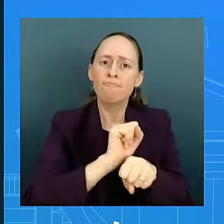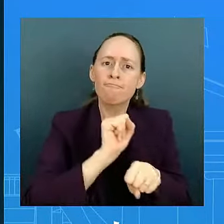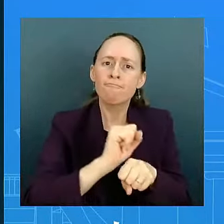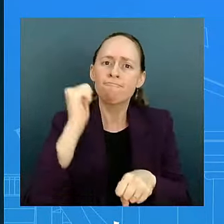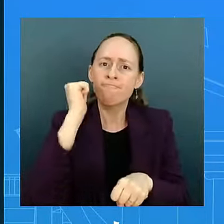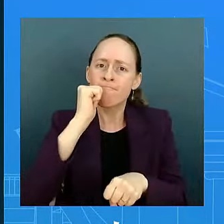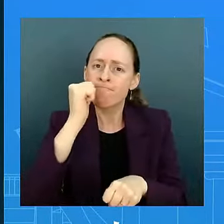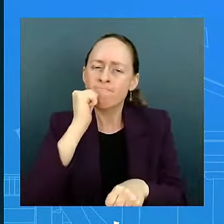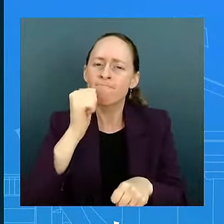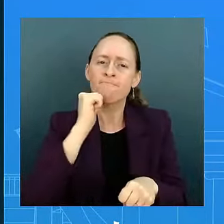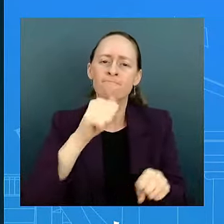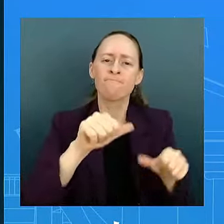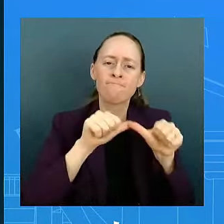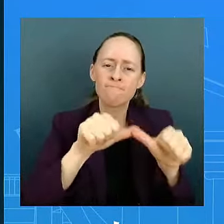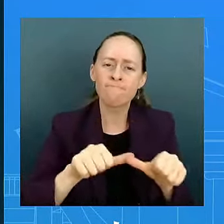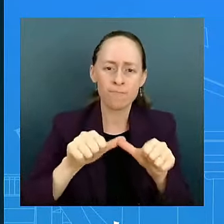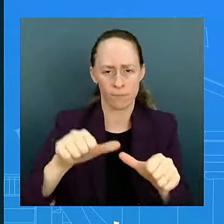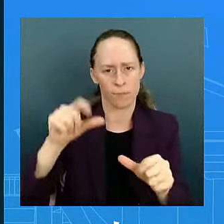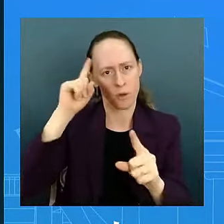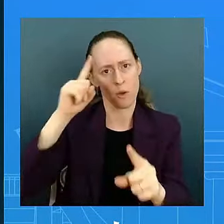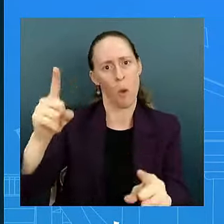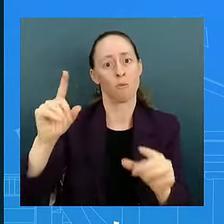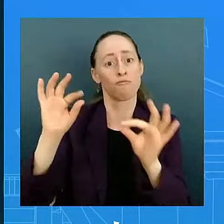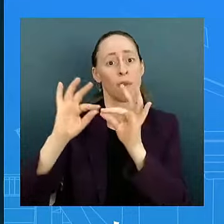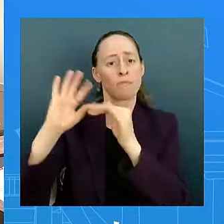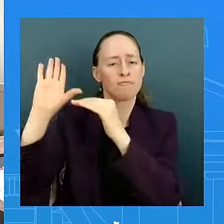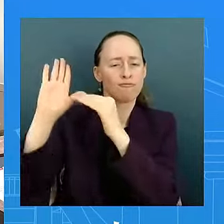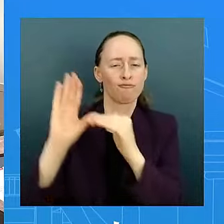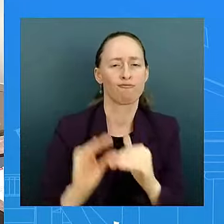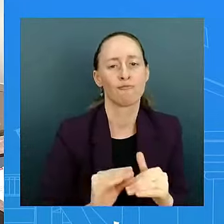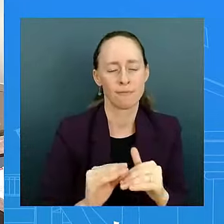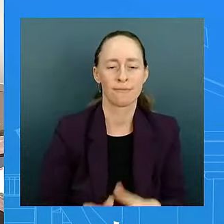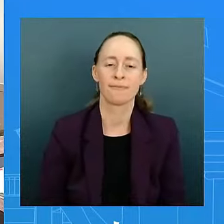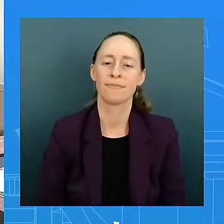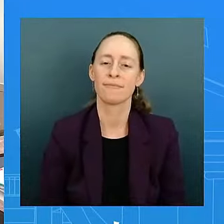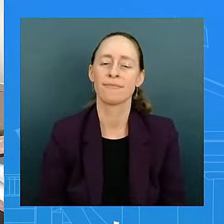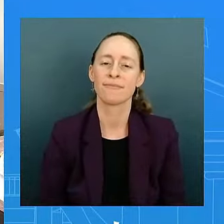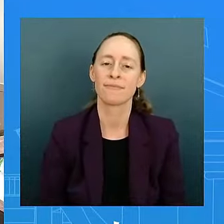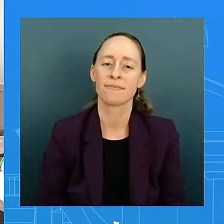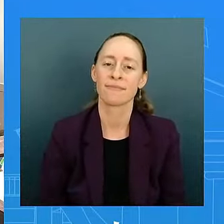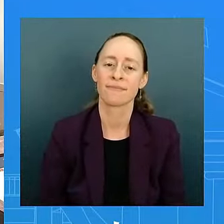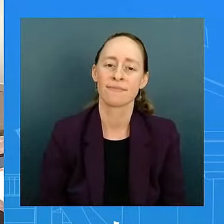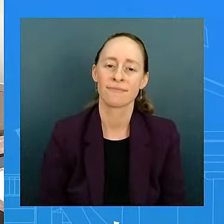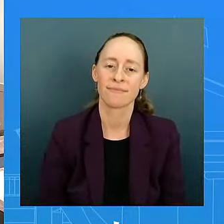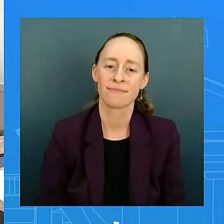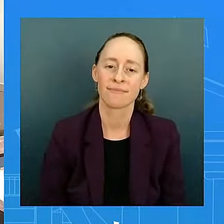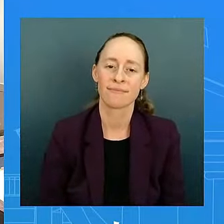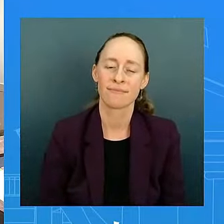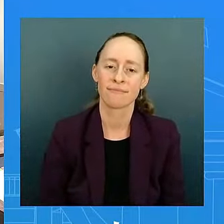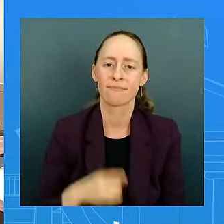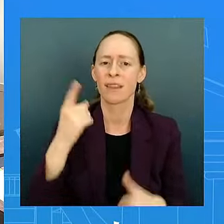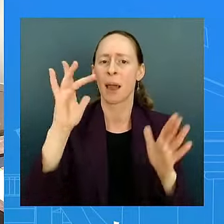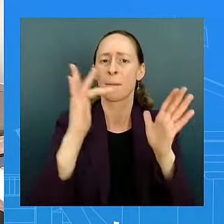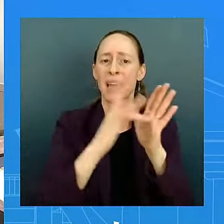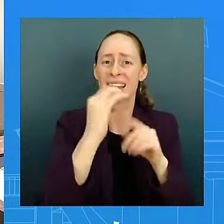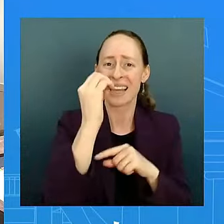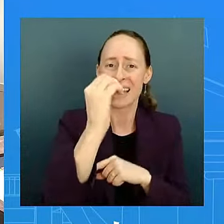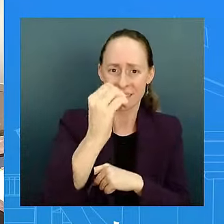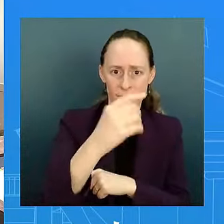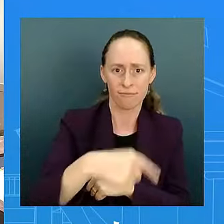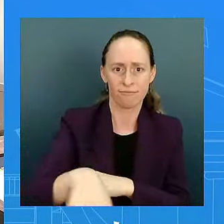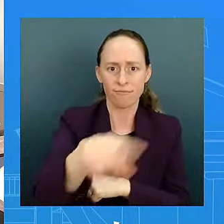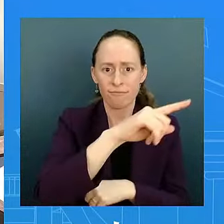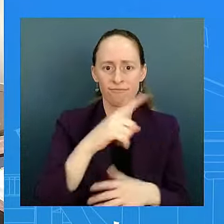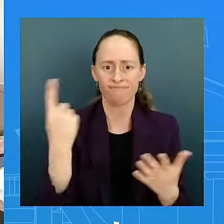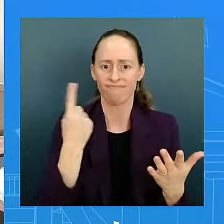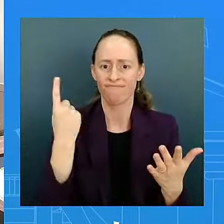3.5 years? Thank you, Karine. On the Middle East, all of the readouts on the president's discussions with various leaders have said that the goal is to